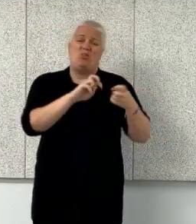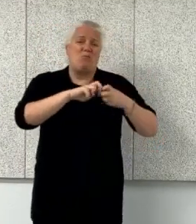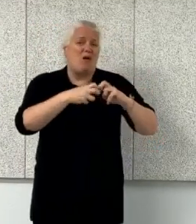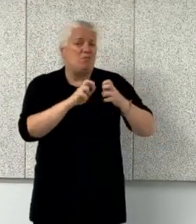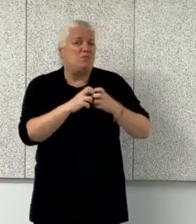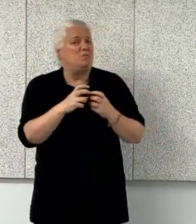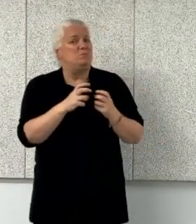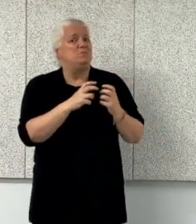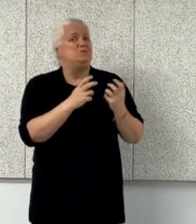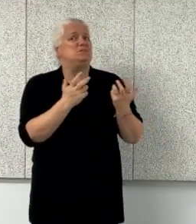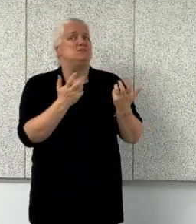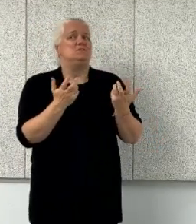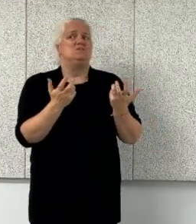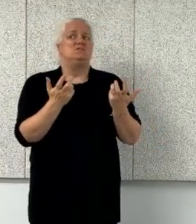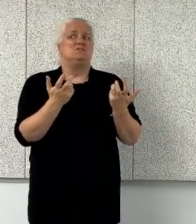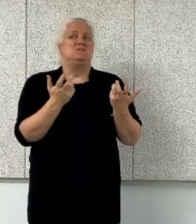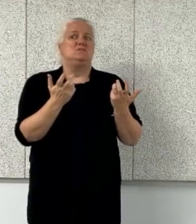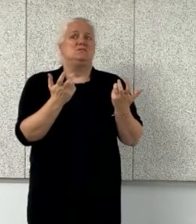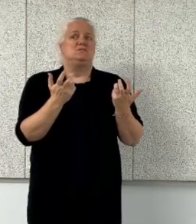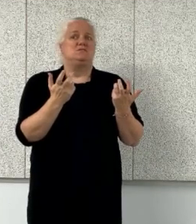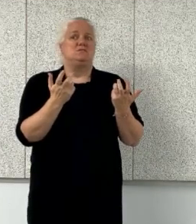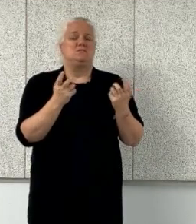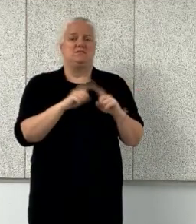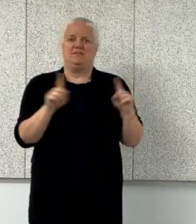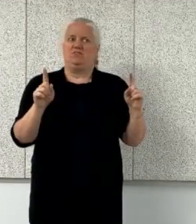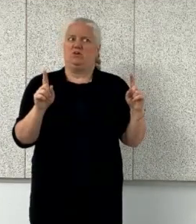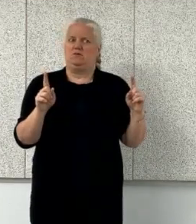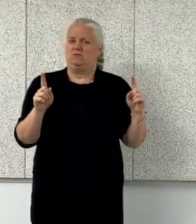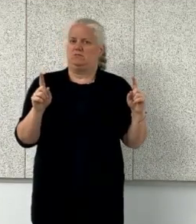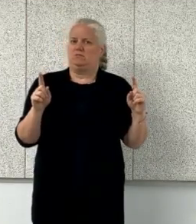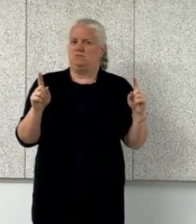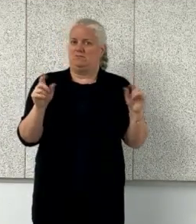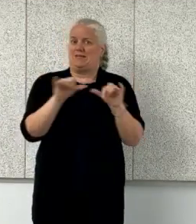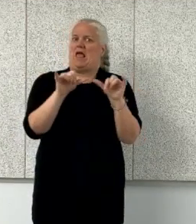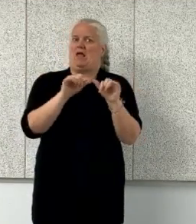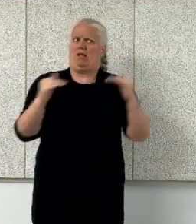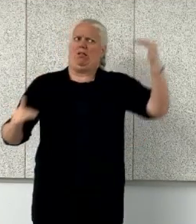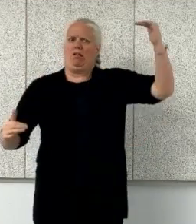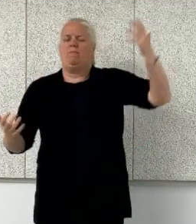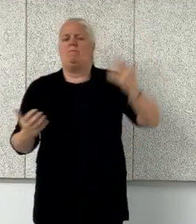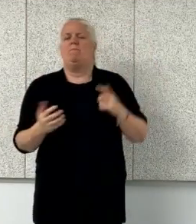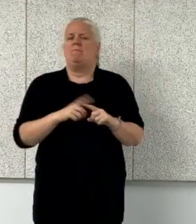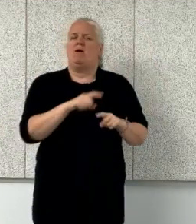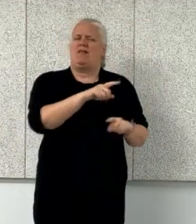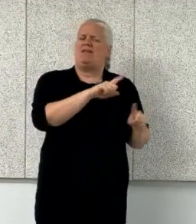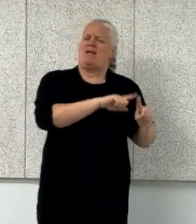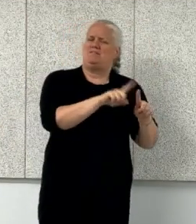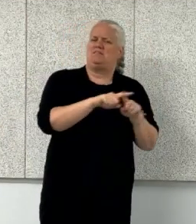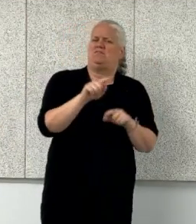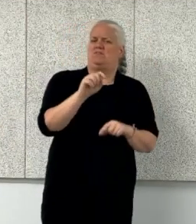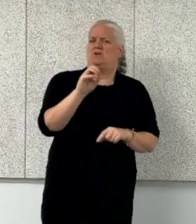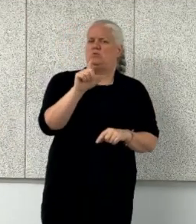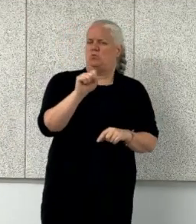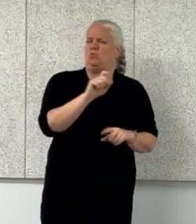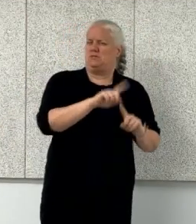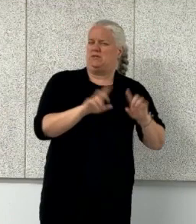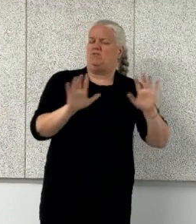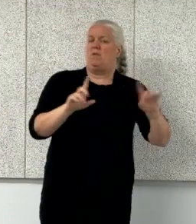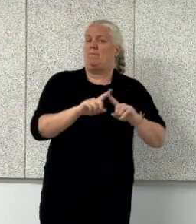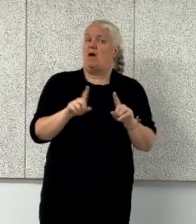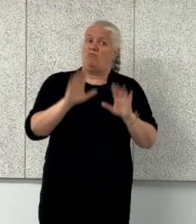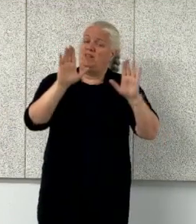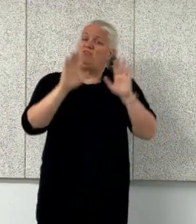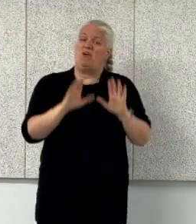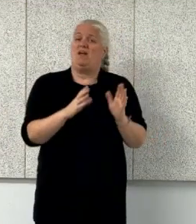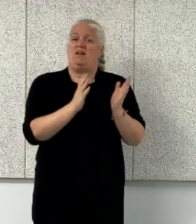problems than we are. On different scales, of course, and they have different tools at their disposal, but it was great.